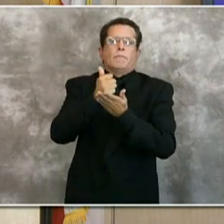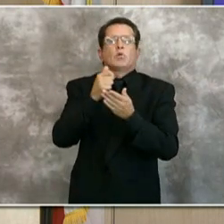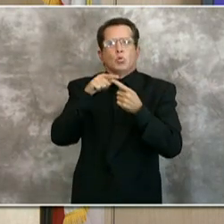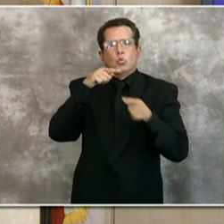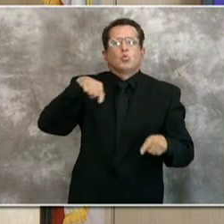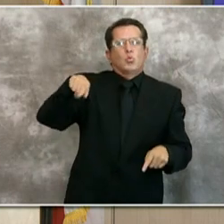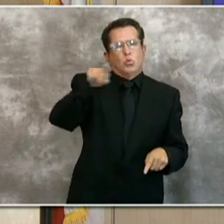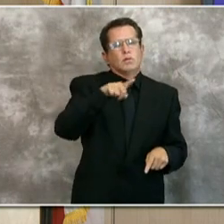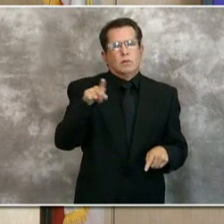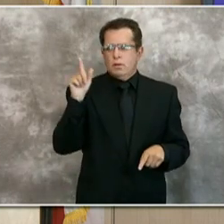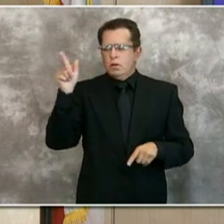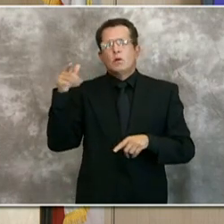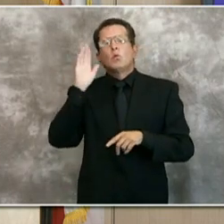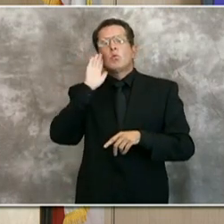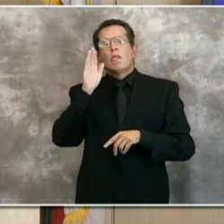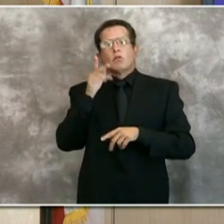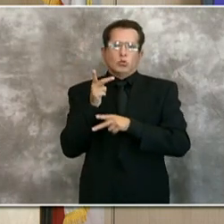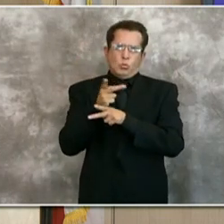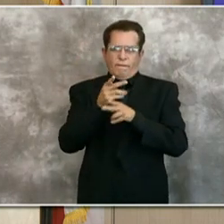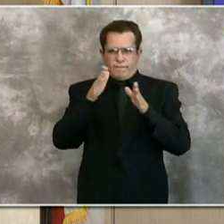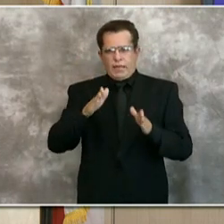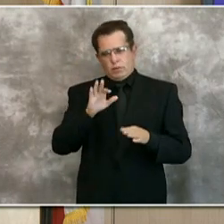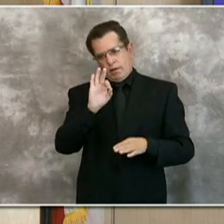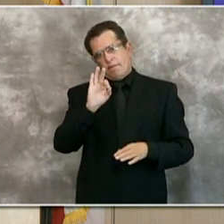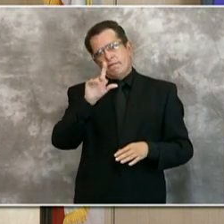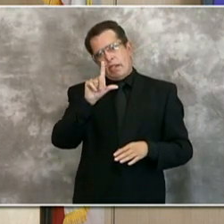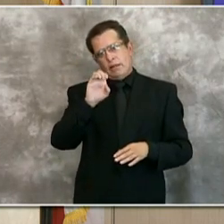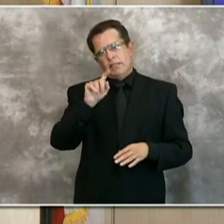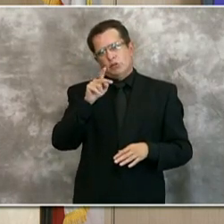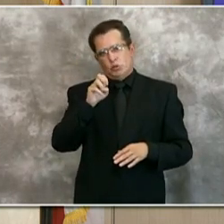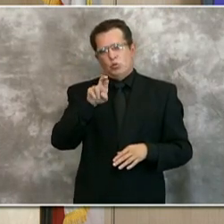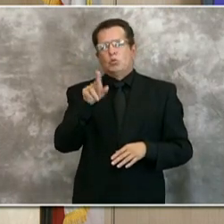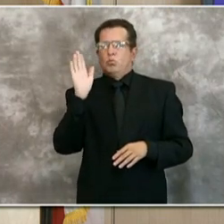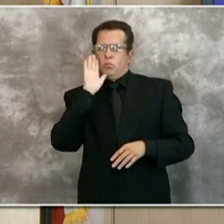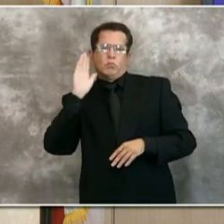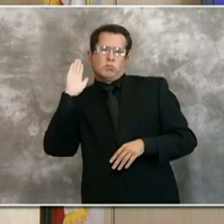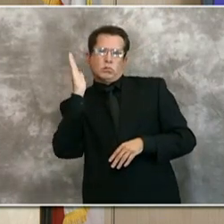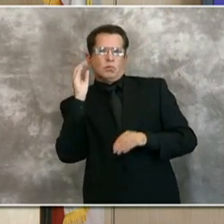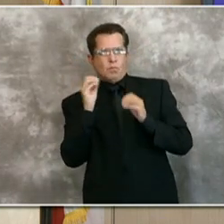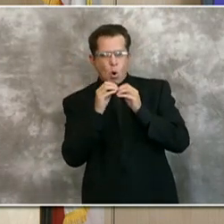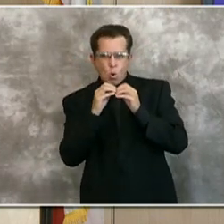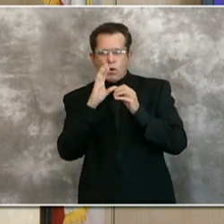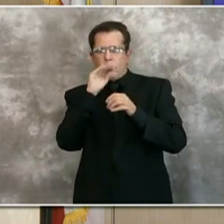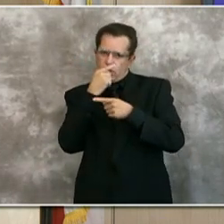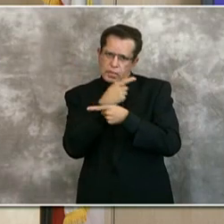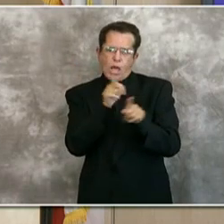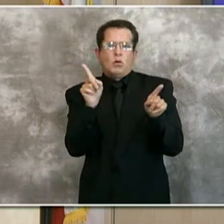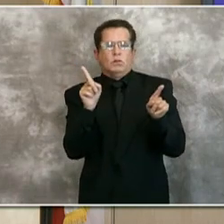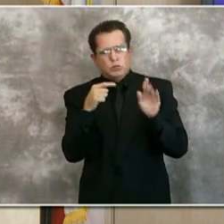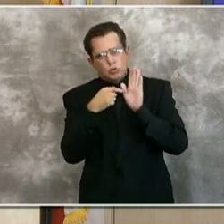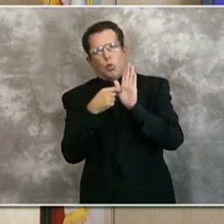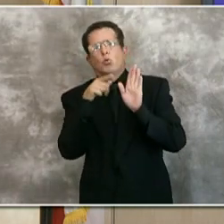let me call on Supervisor Fletcher to go over this information and the numbers.